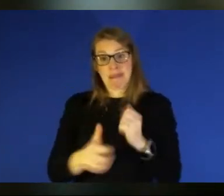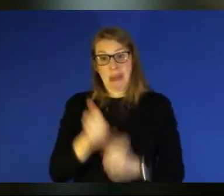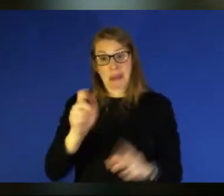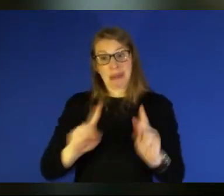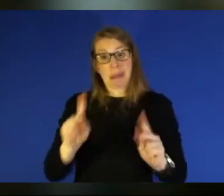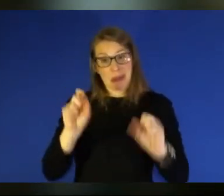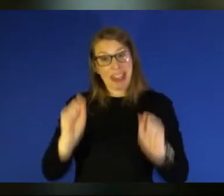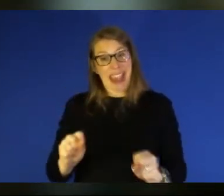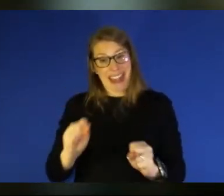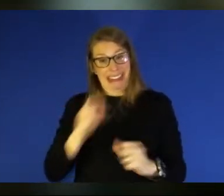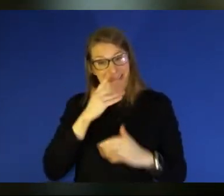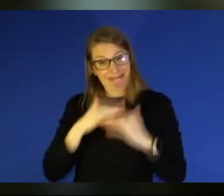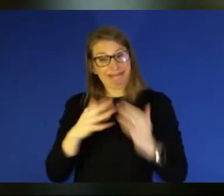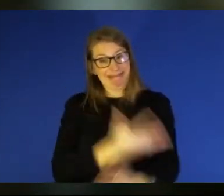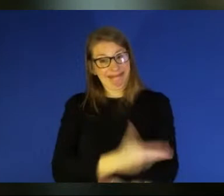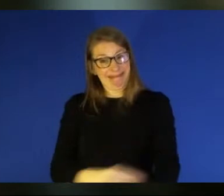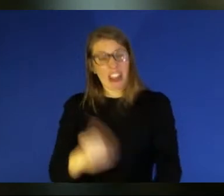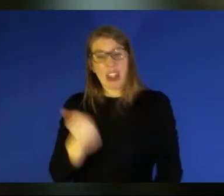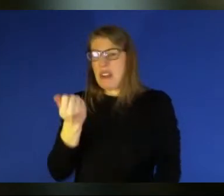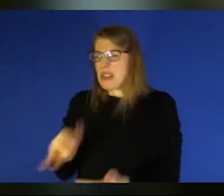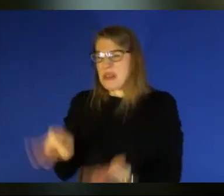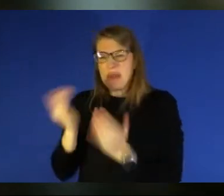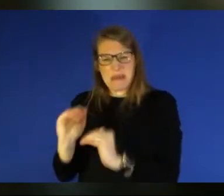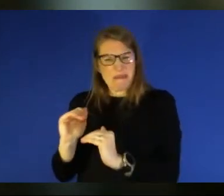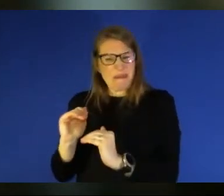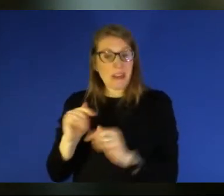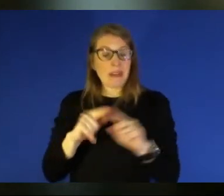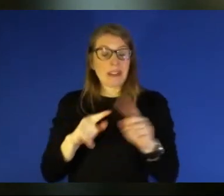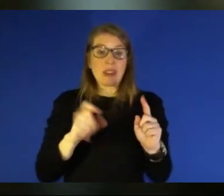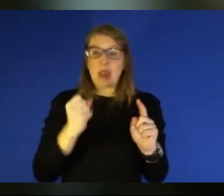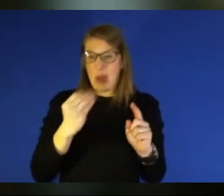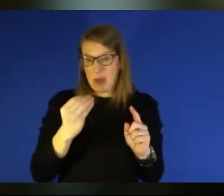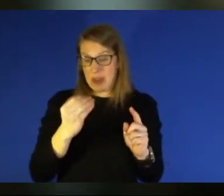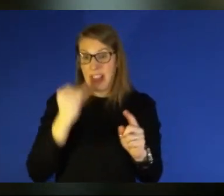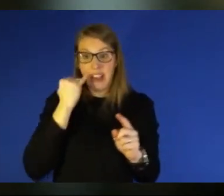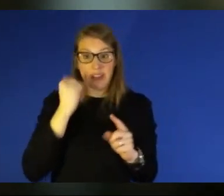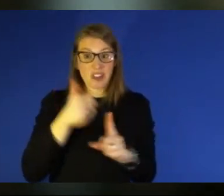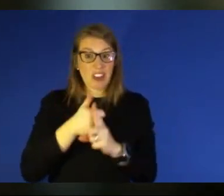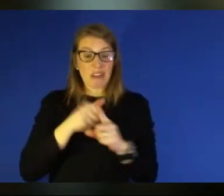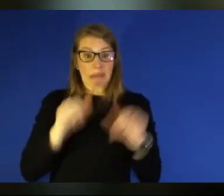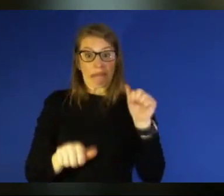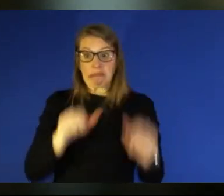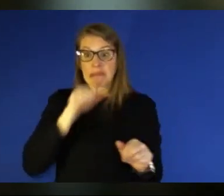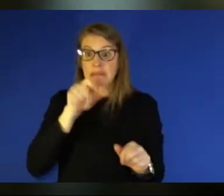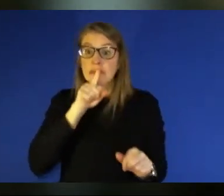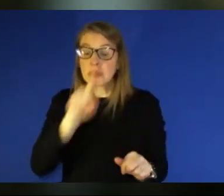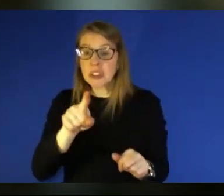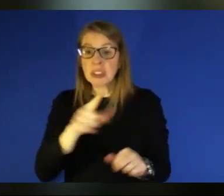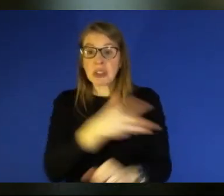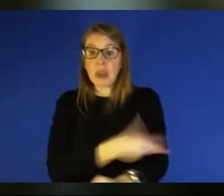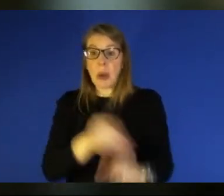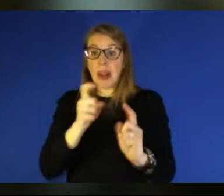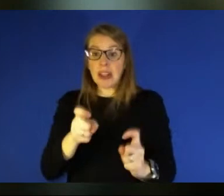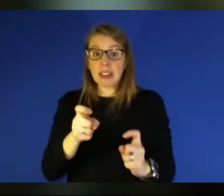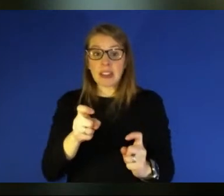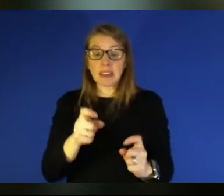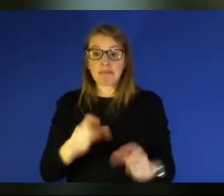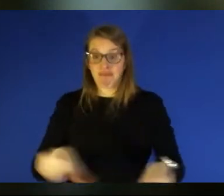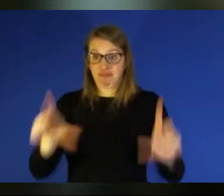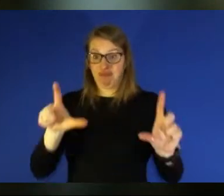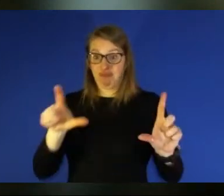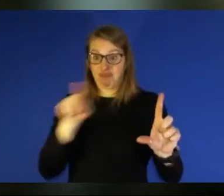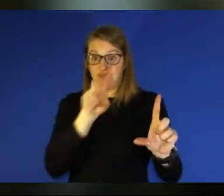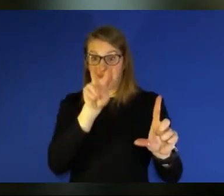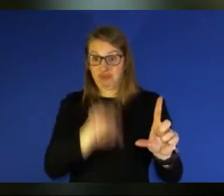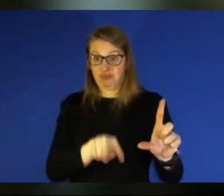So we encourage, if you have not donated before or are unsure whether or not you'd be eligible to donate, you can go online to savealifenow.org to